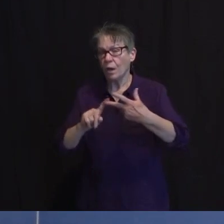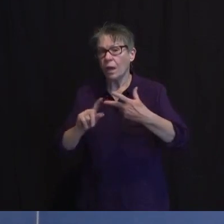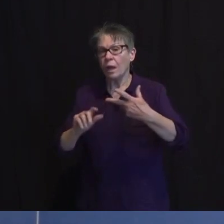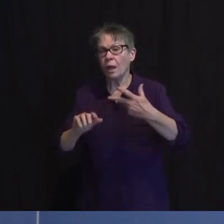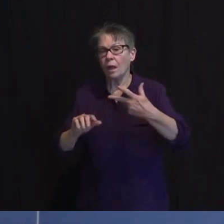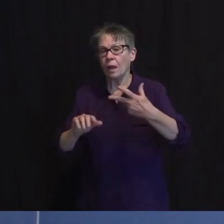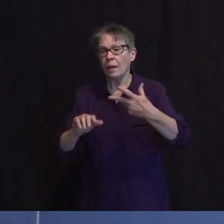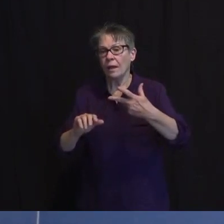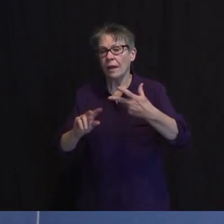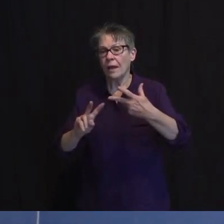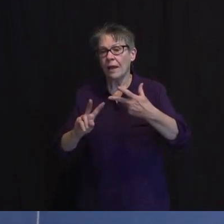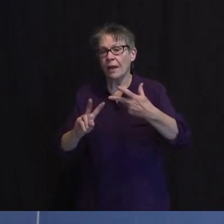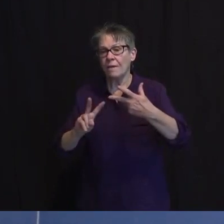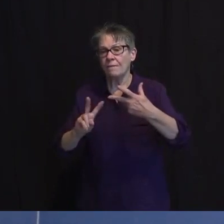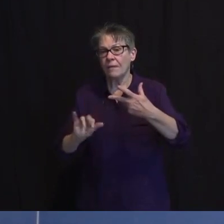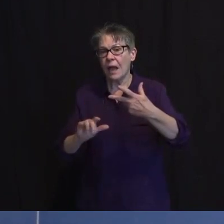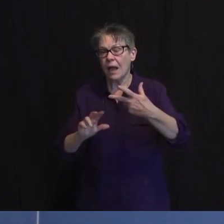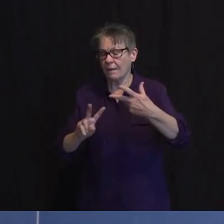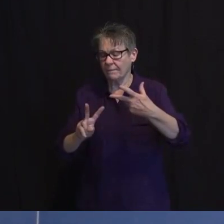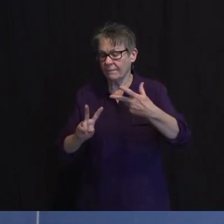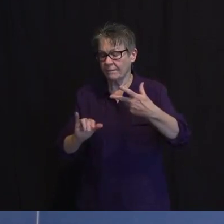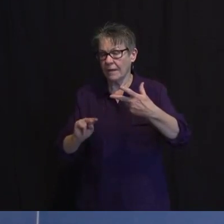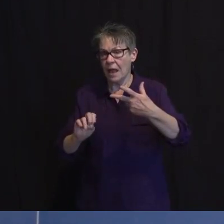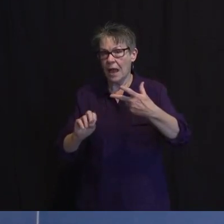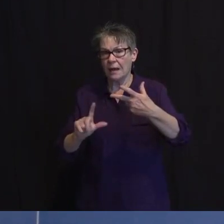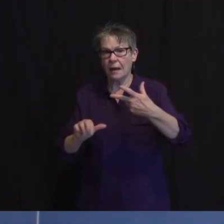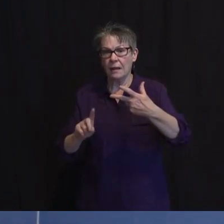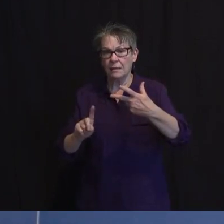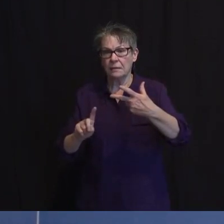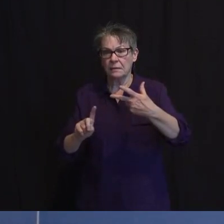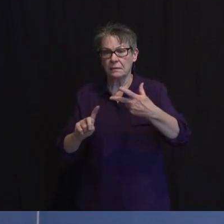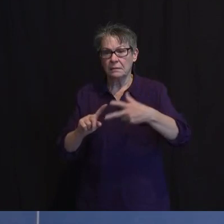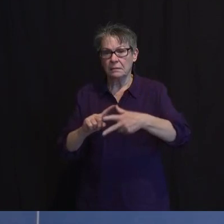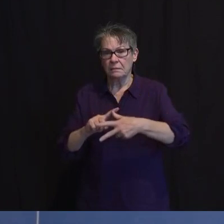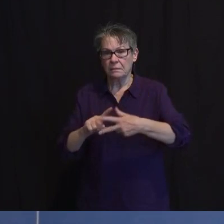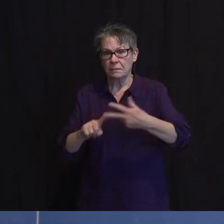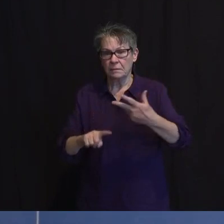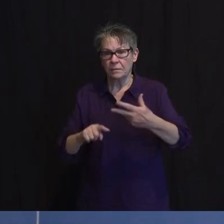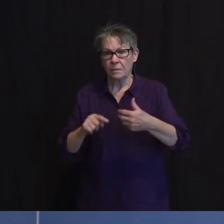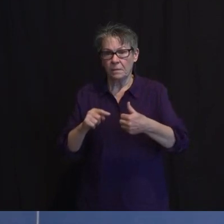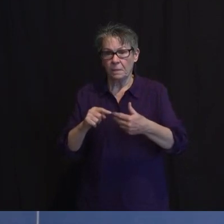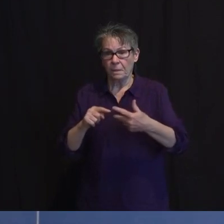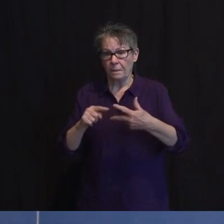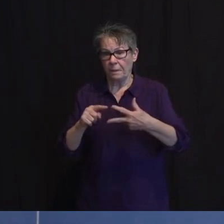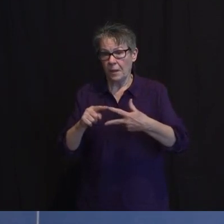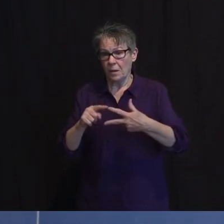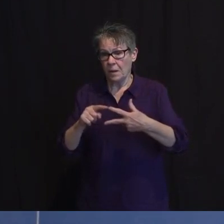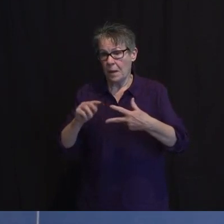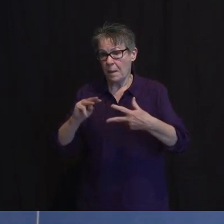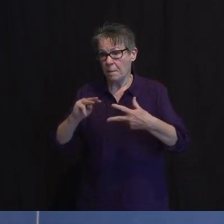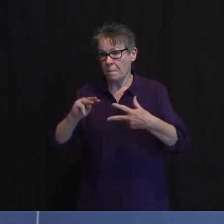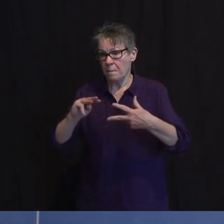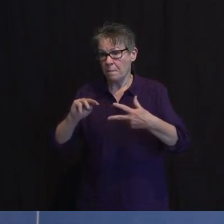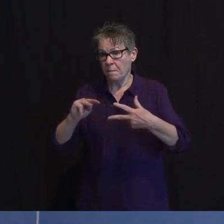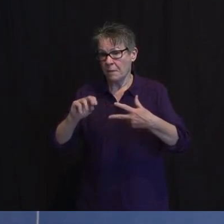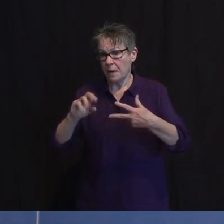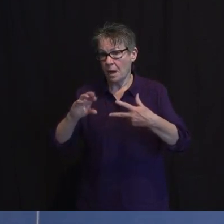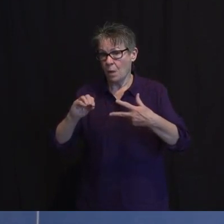a test and 2 hospitalized. Menlo Park, unfortunately, has identified 14